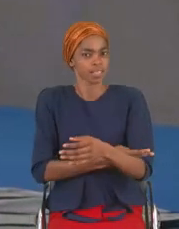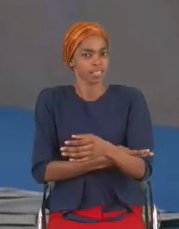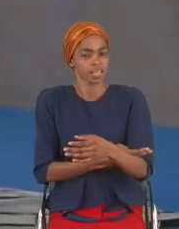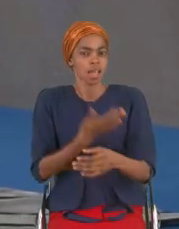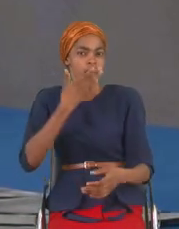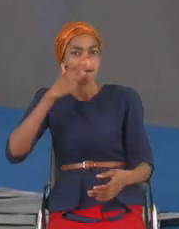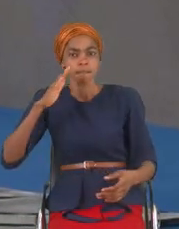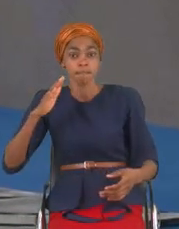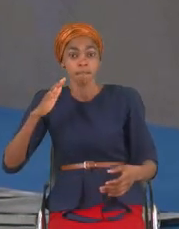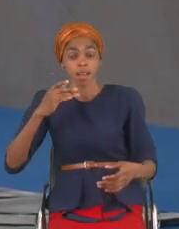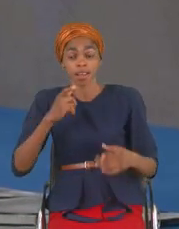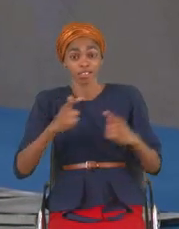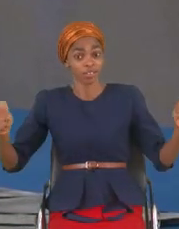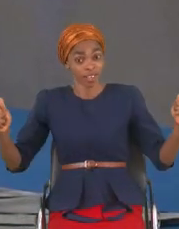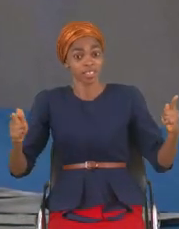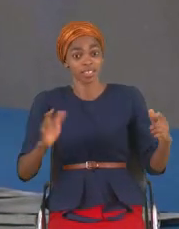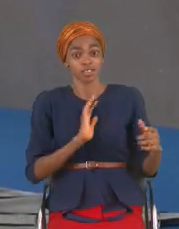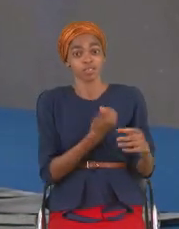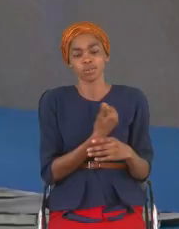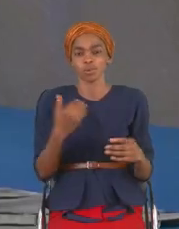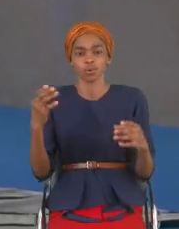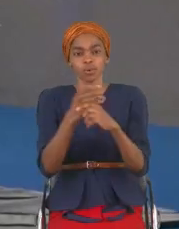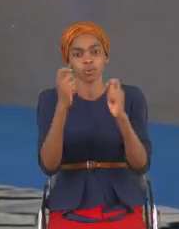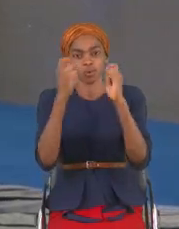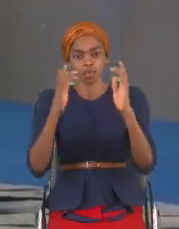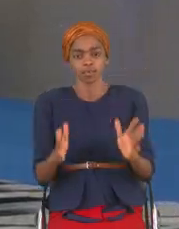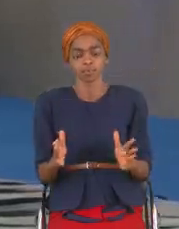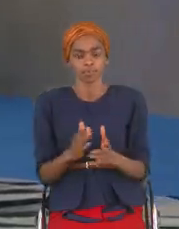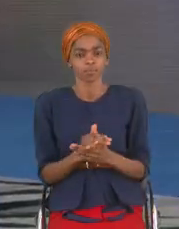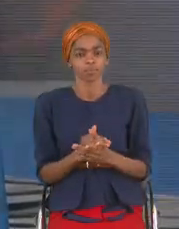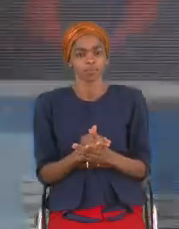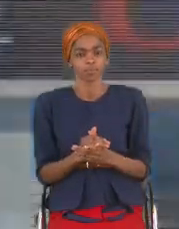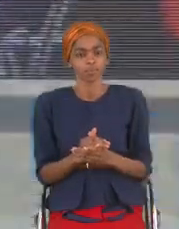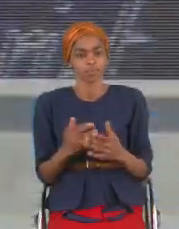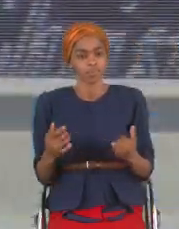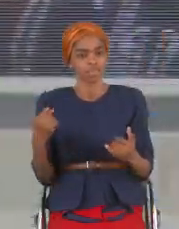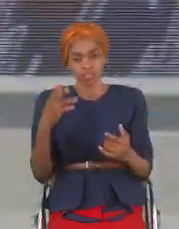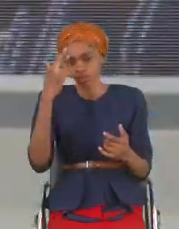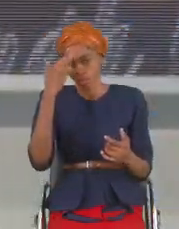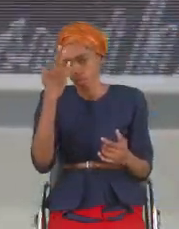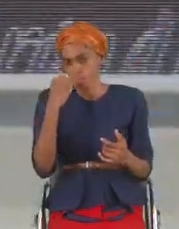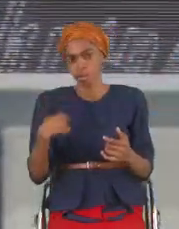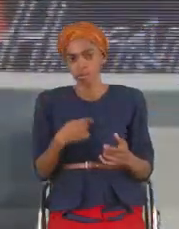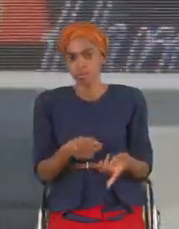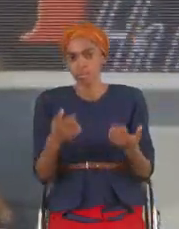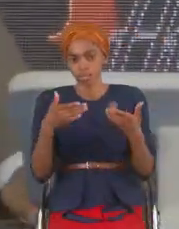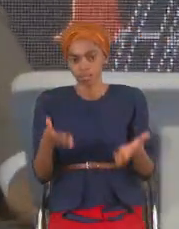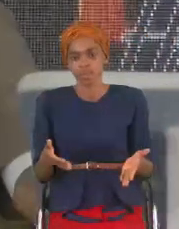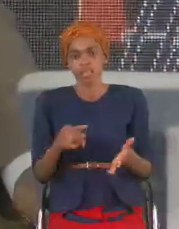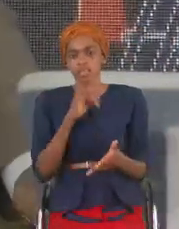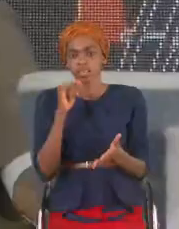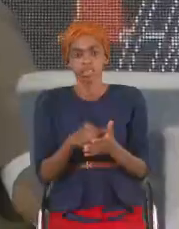incredible soul winner. And the reason we come here is so that the same